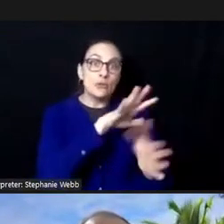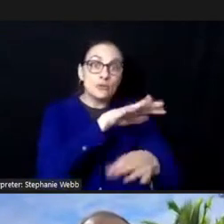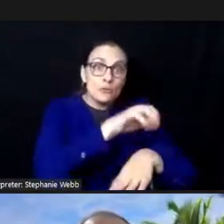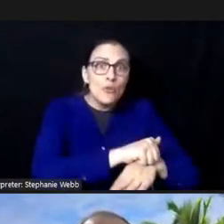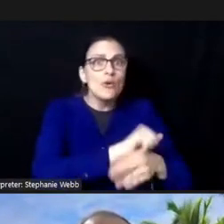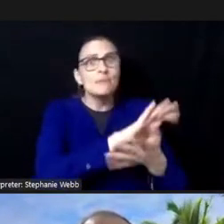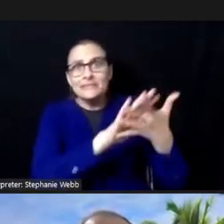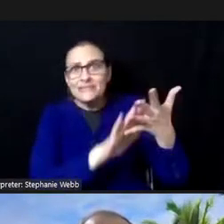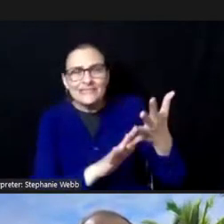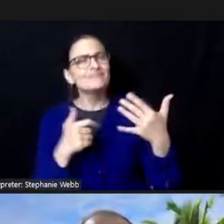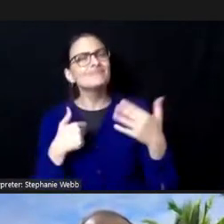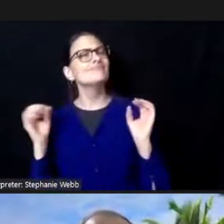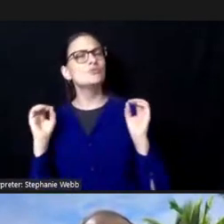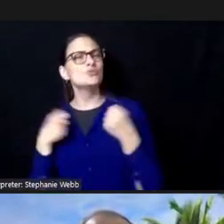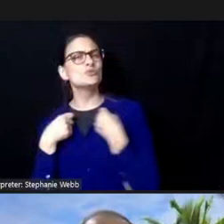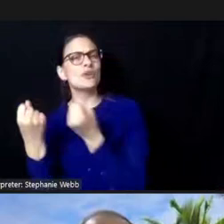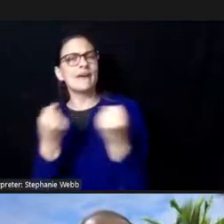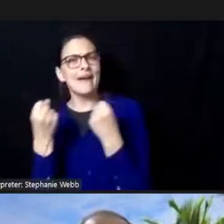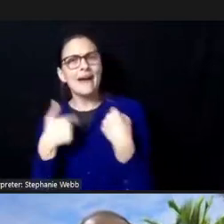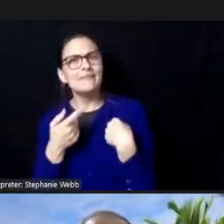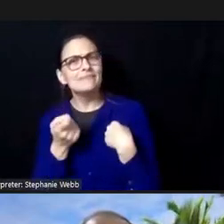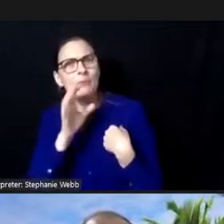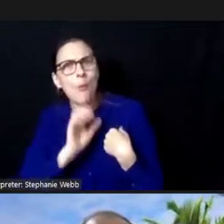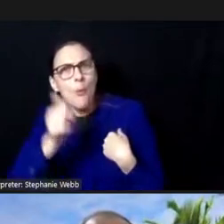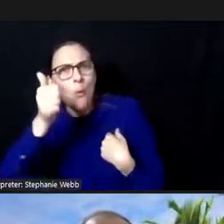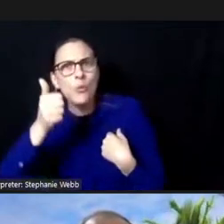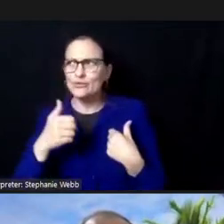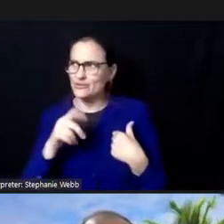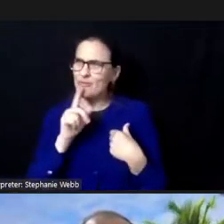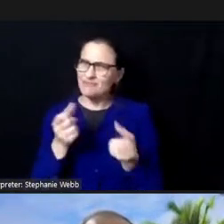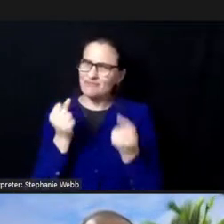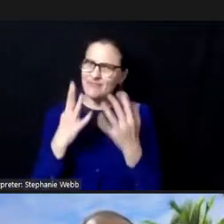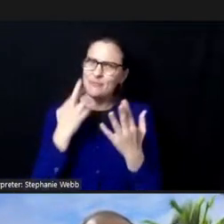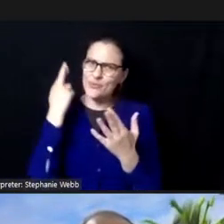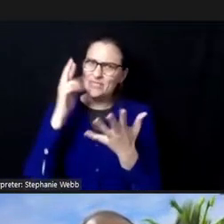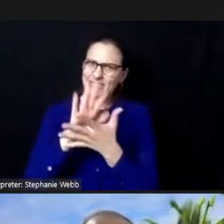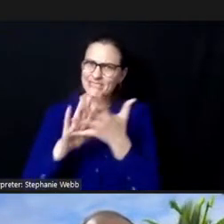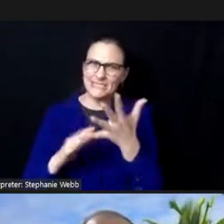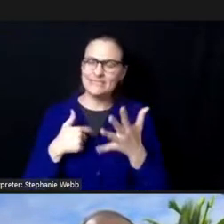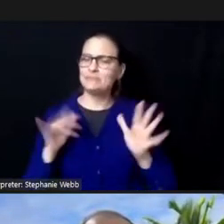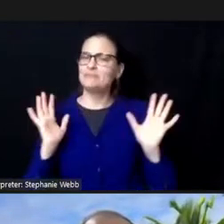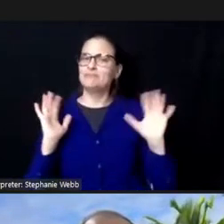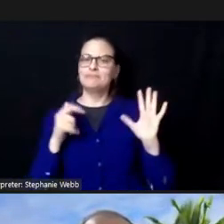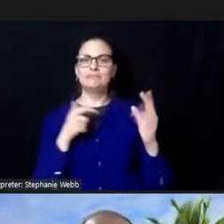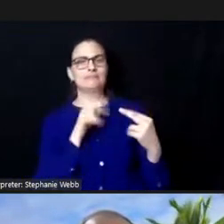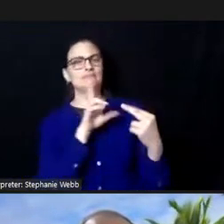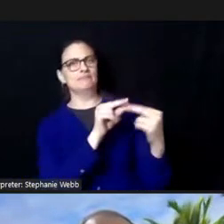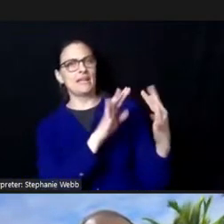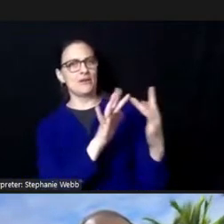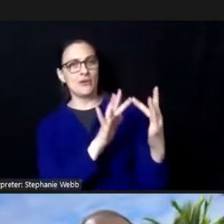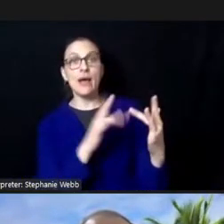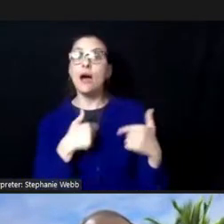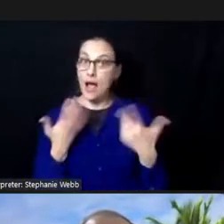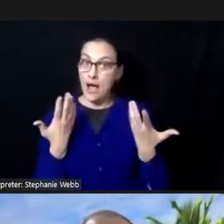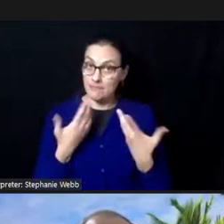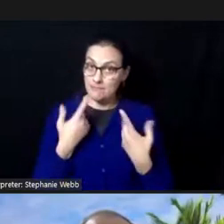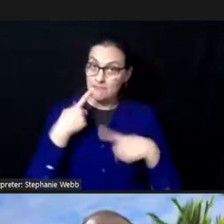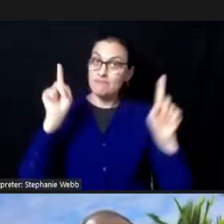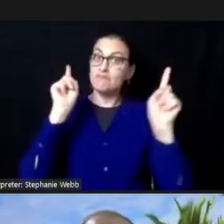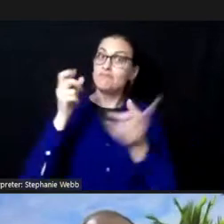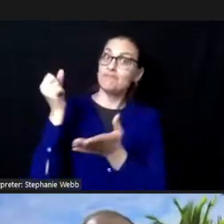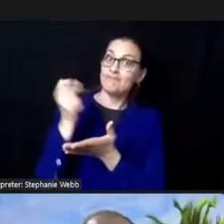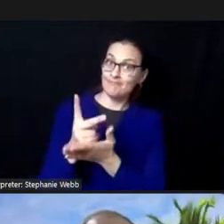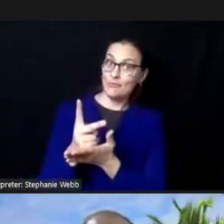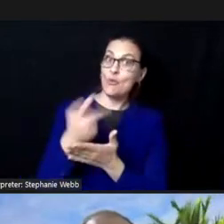issues for me. But I had qualified for the EBB program to get the $50 a month taken off my internet, and